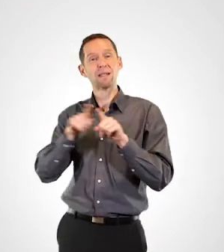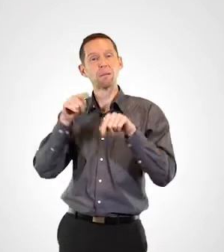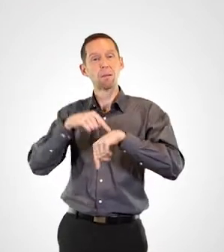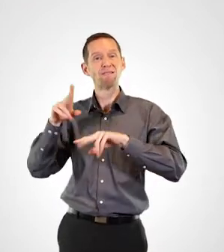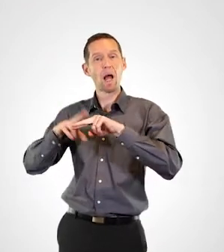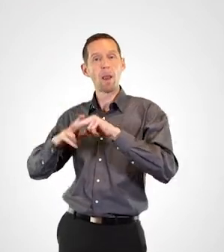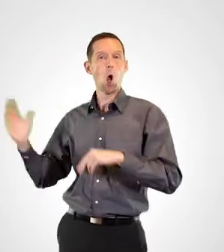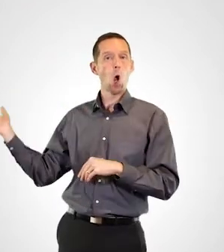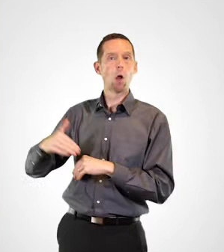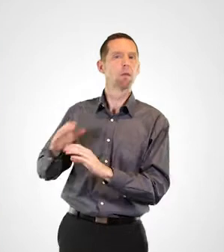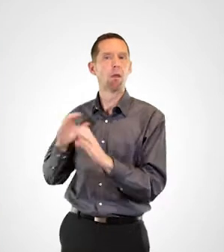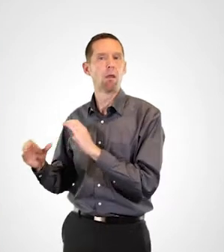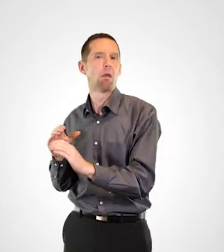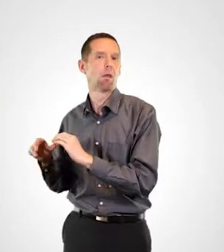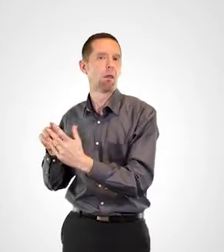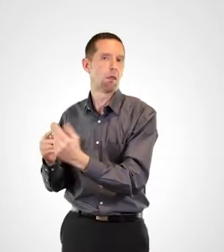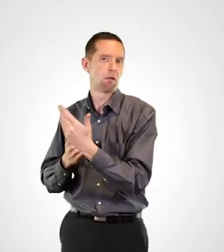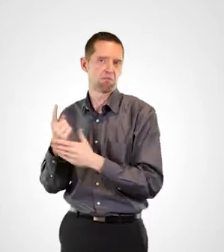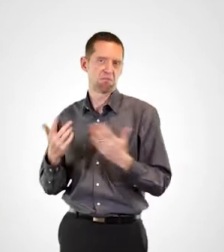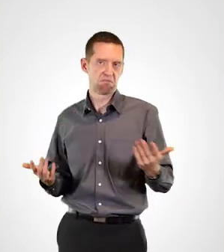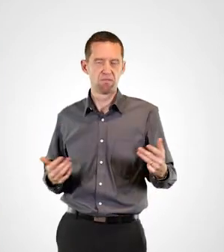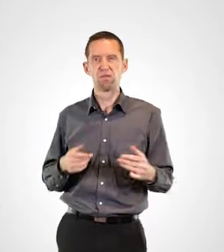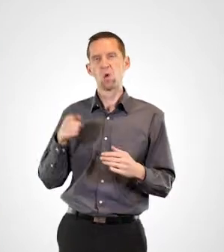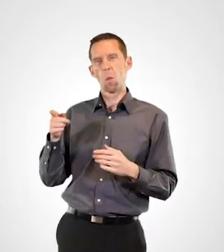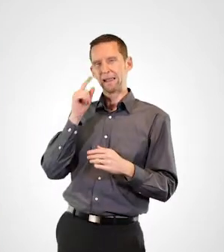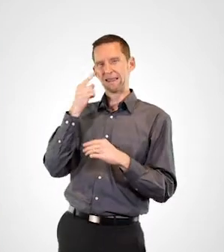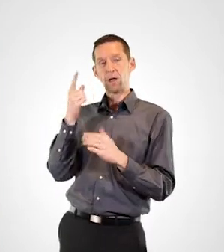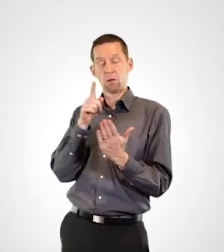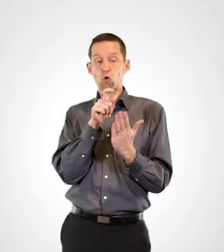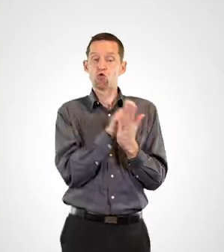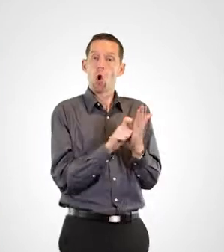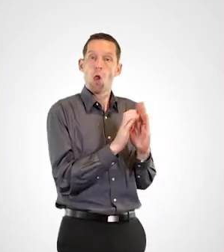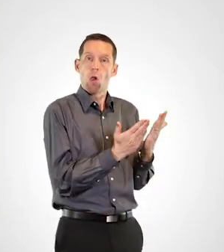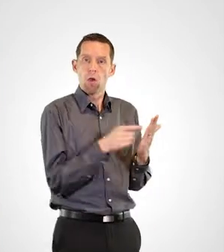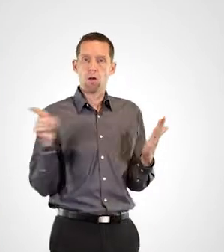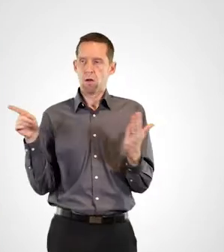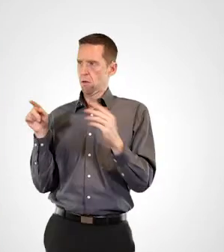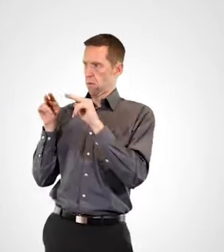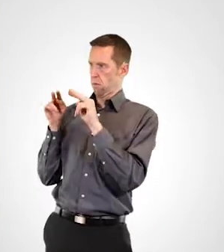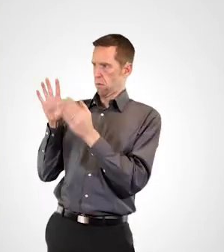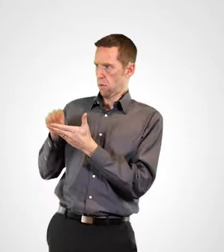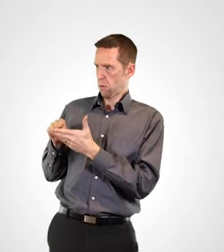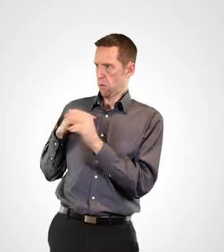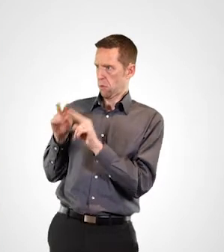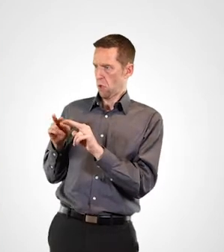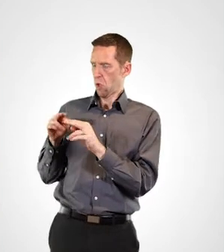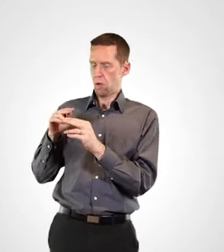home or something, and we really saw that coming through. And that's where having the little journal from the parents can help in interpreting the data as